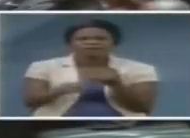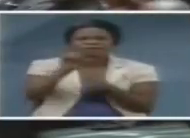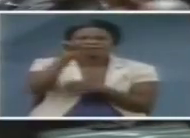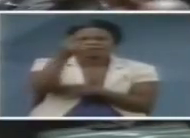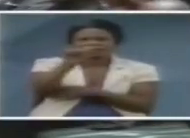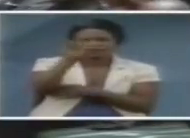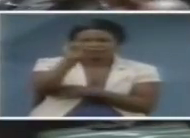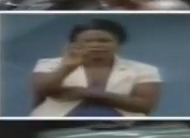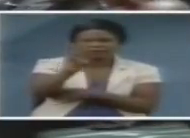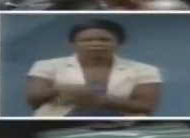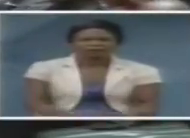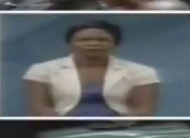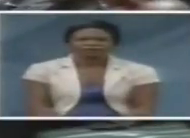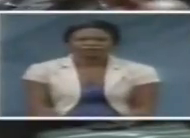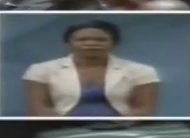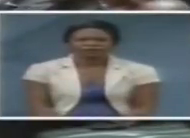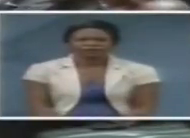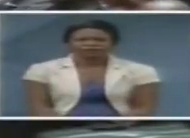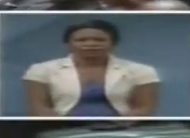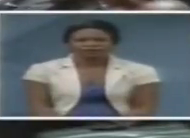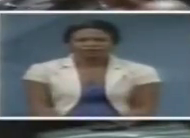at the end of 2017.